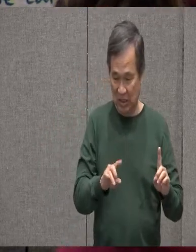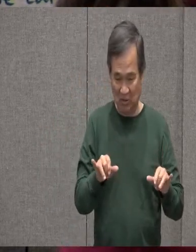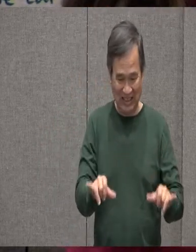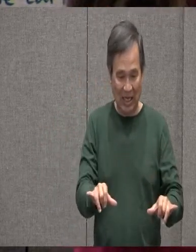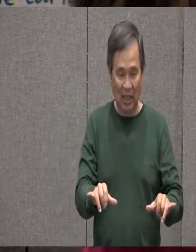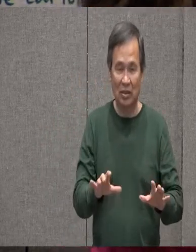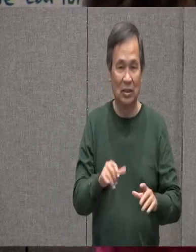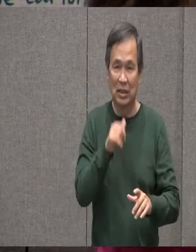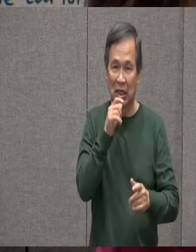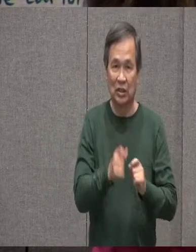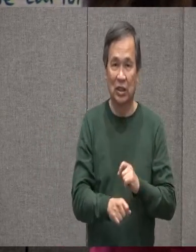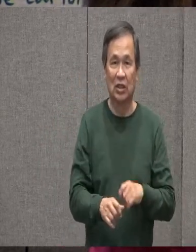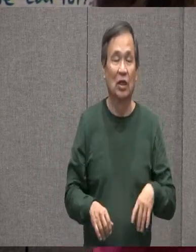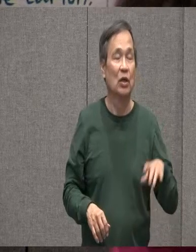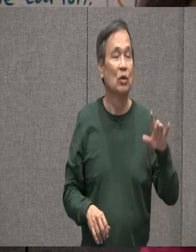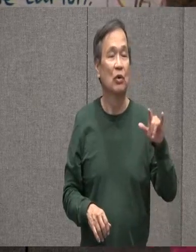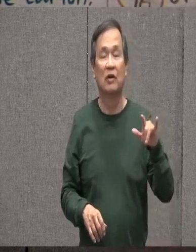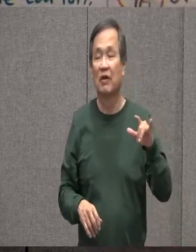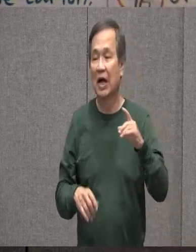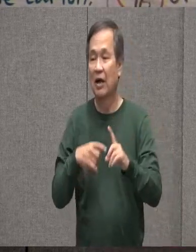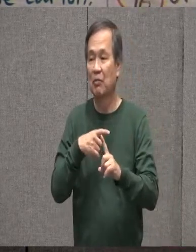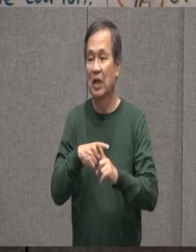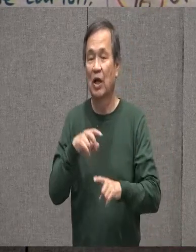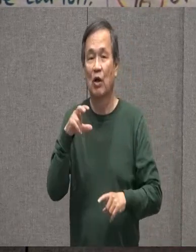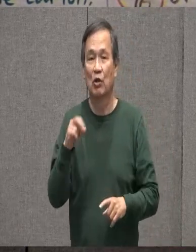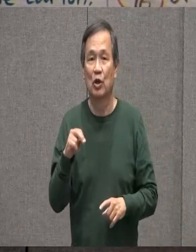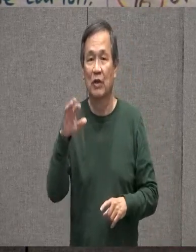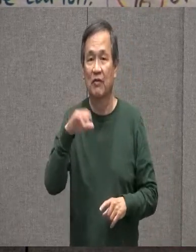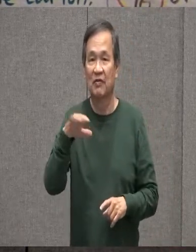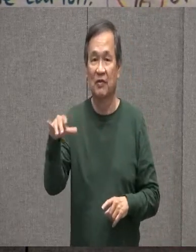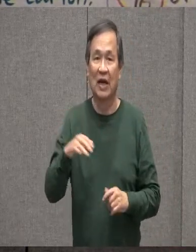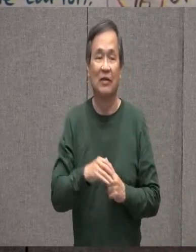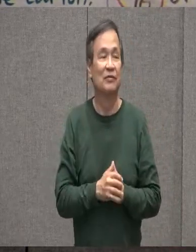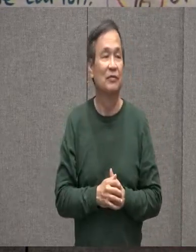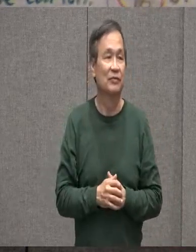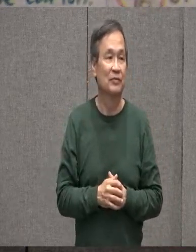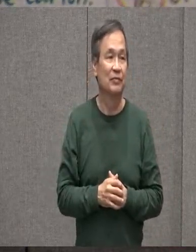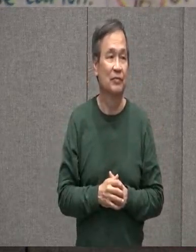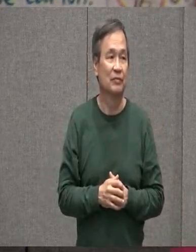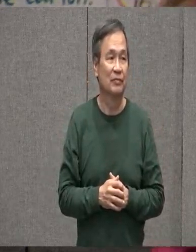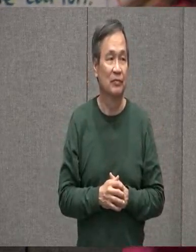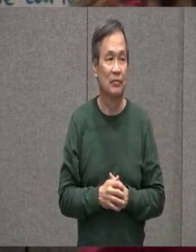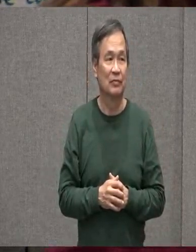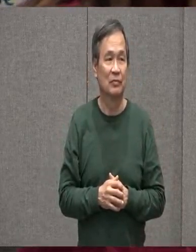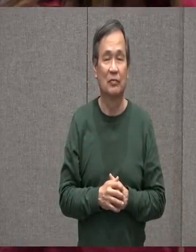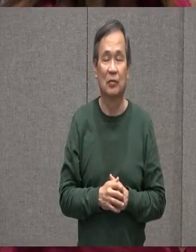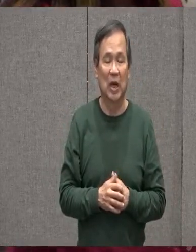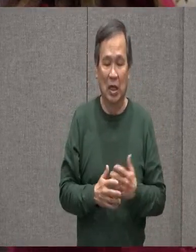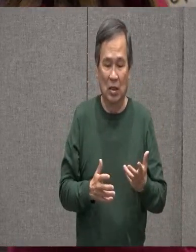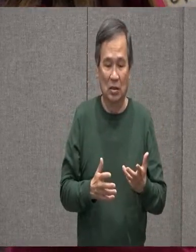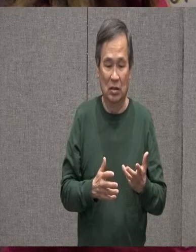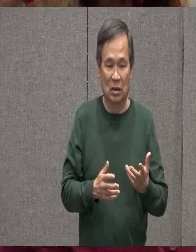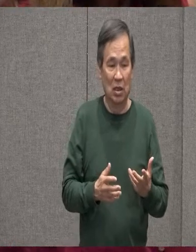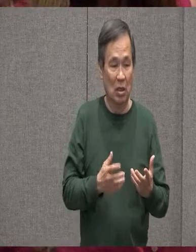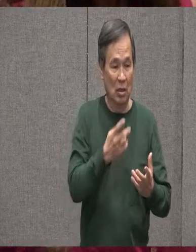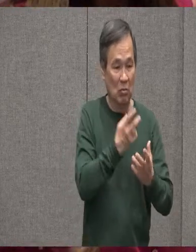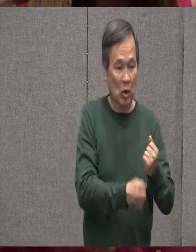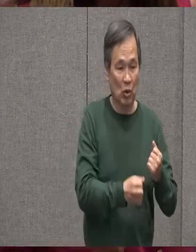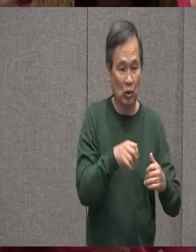10. So 3 times 10 is 30. So let me do a little bit. What am I going to do with these two